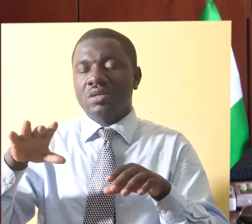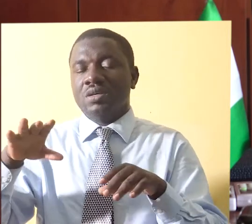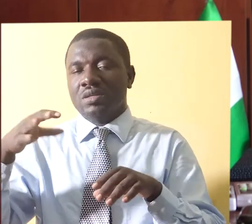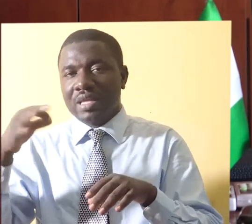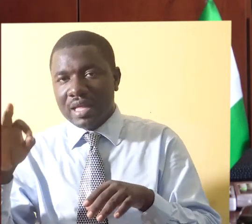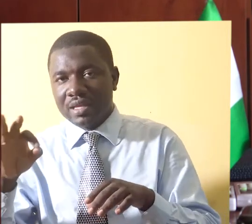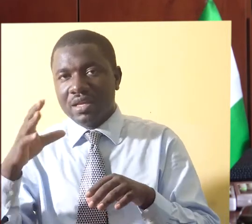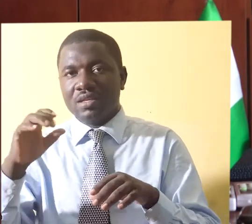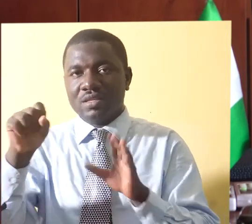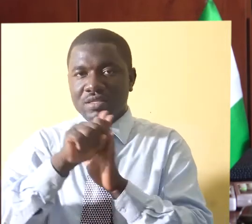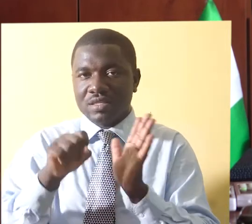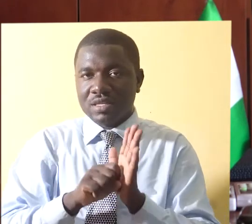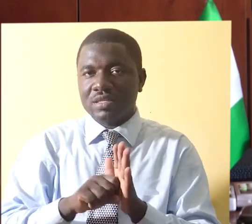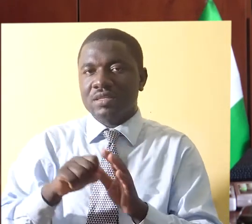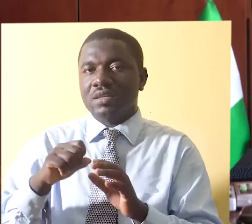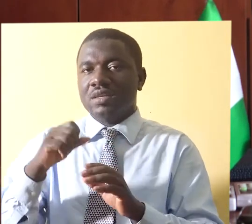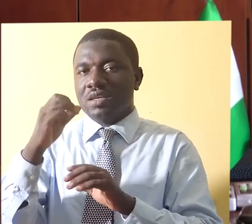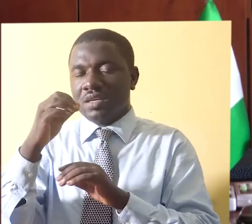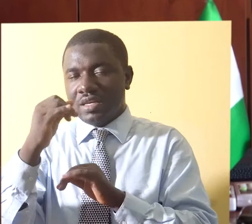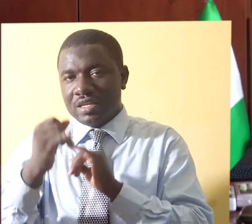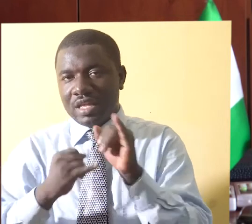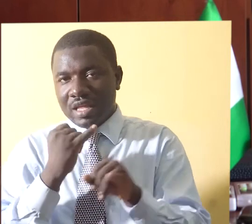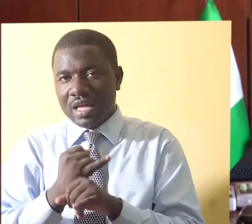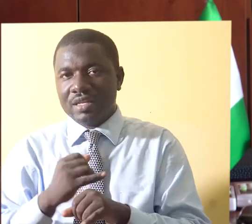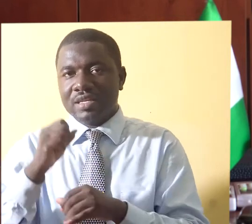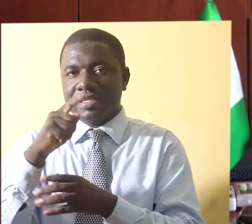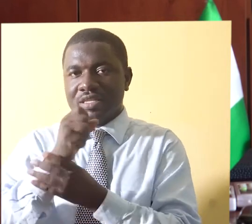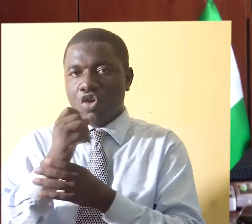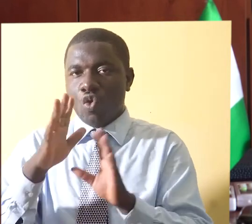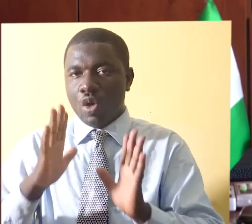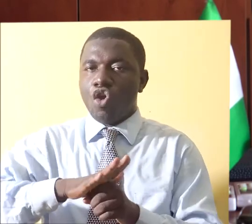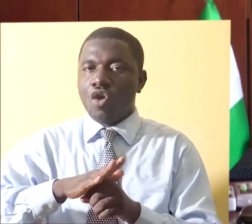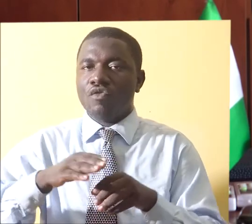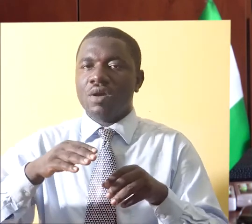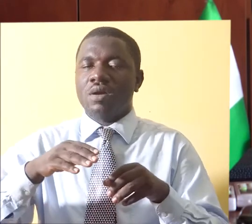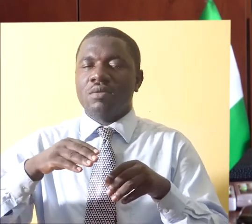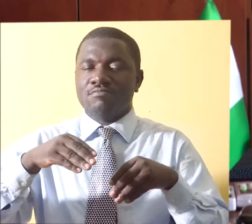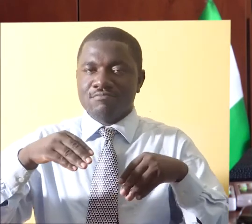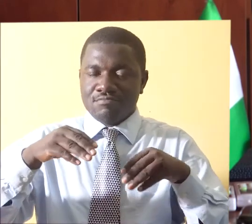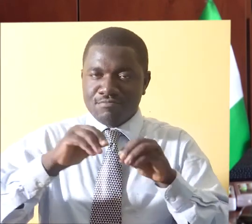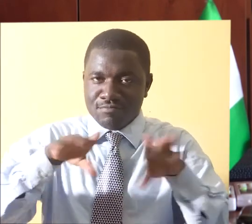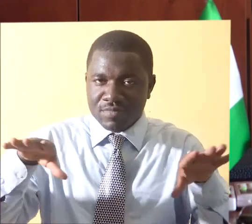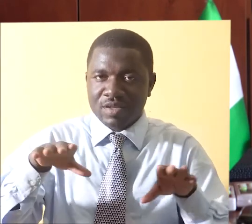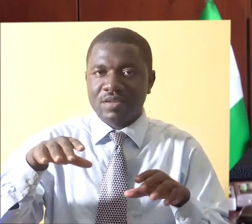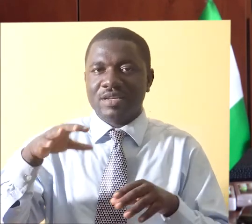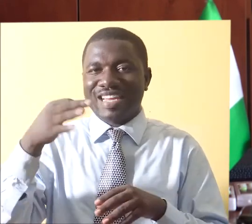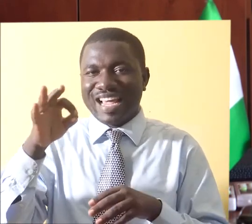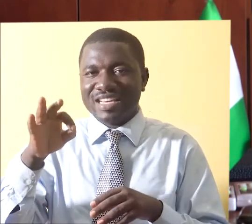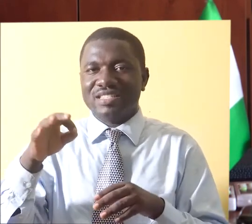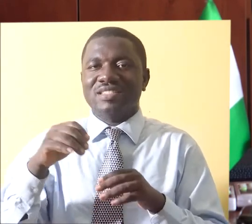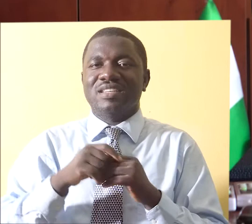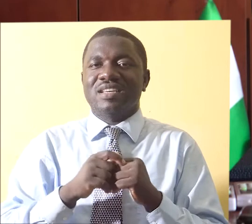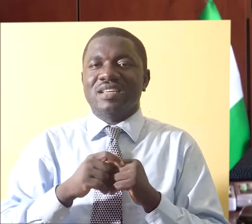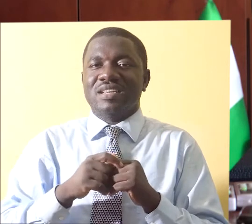working tirelessly to contain this pandemic. Be assured that the ministry